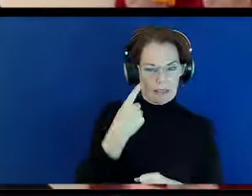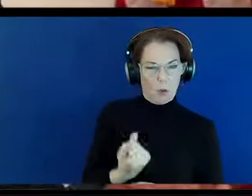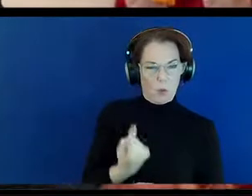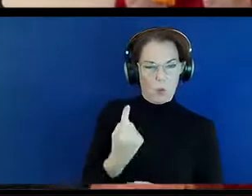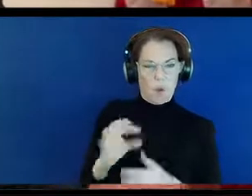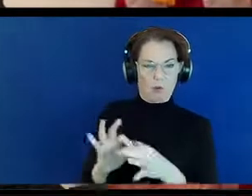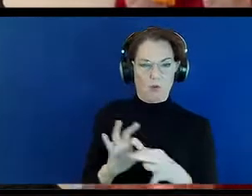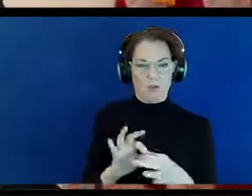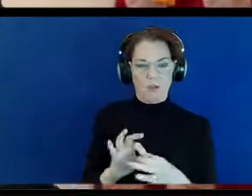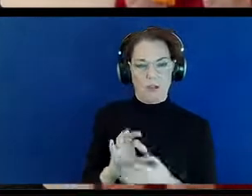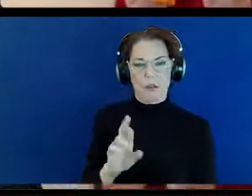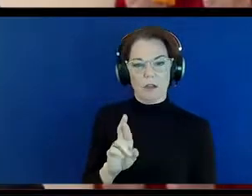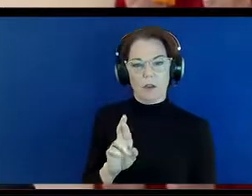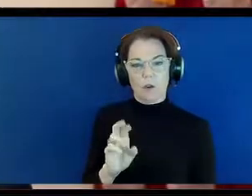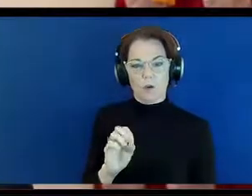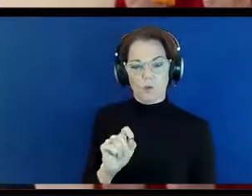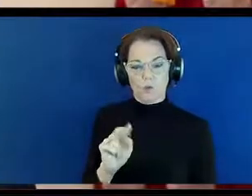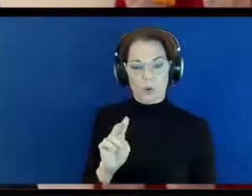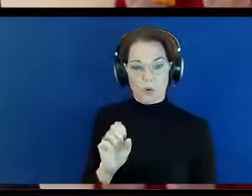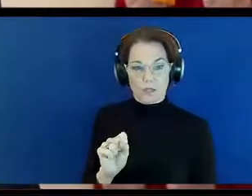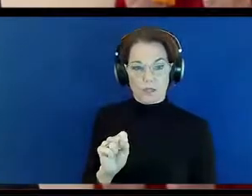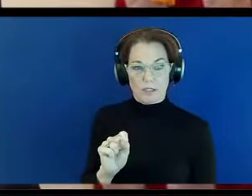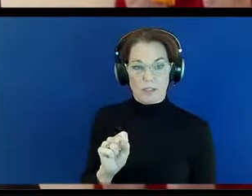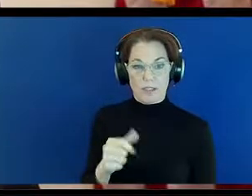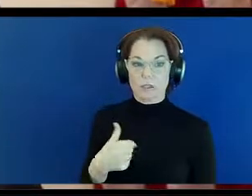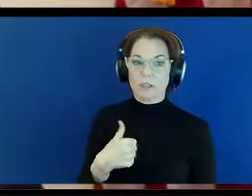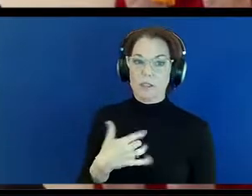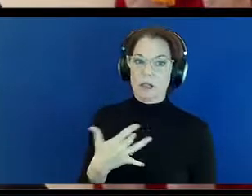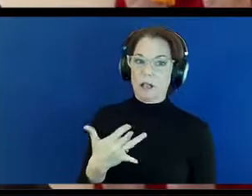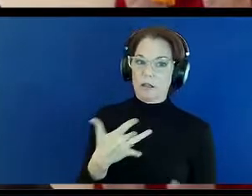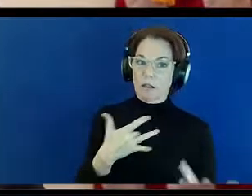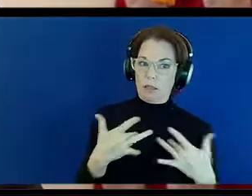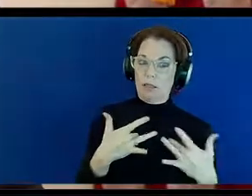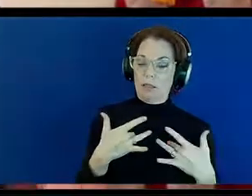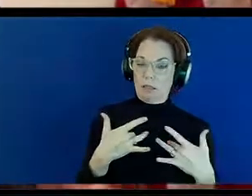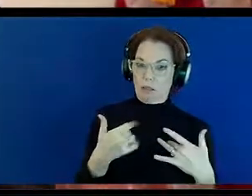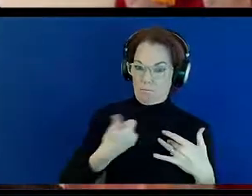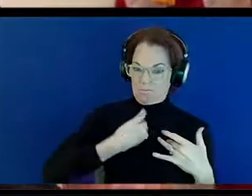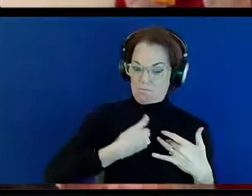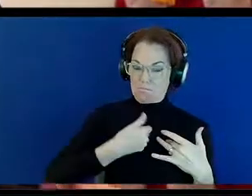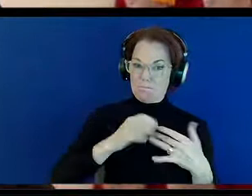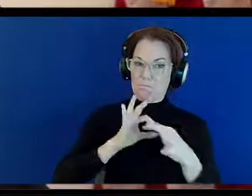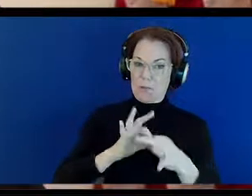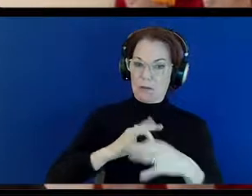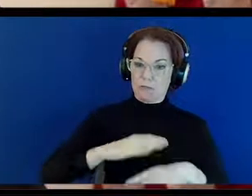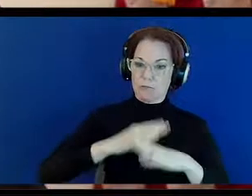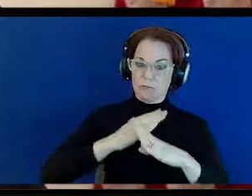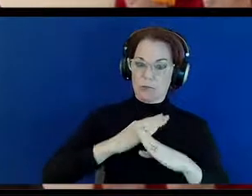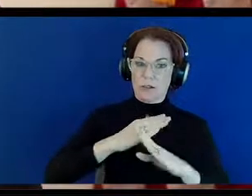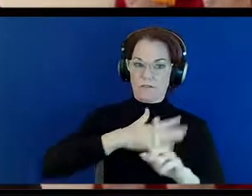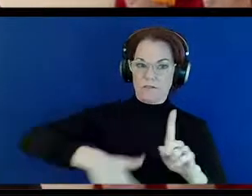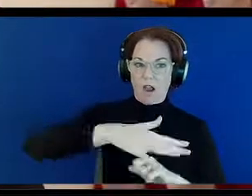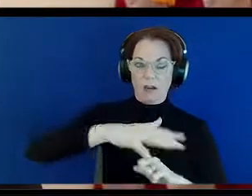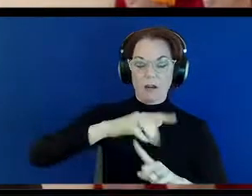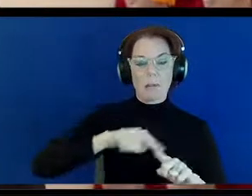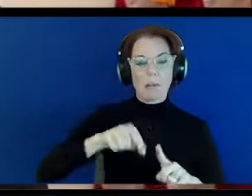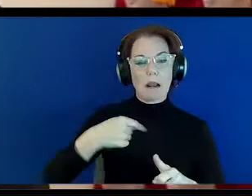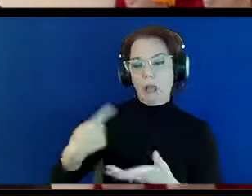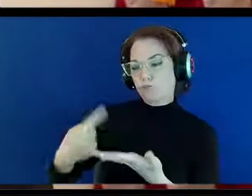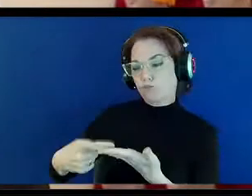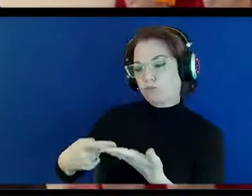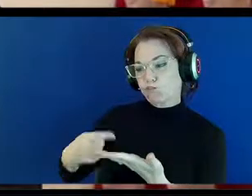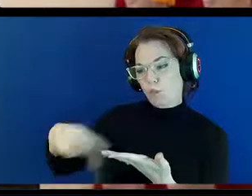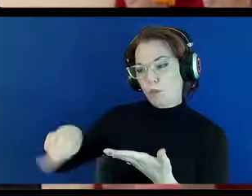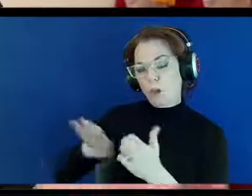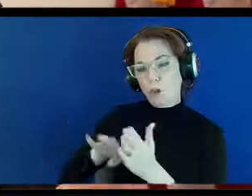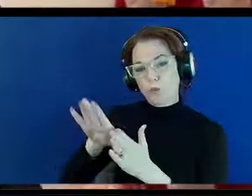I'm one that's very sensitive about taking care of the environment. But in talking to developers, that constantly was an issue